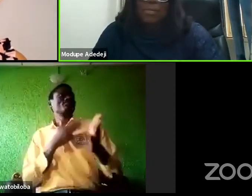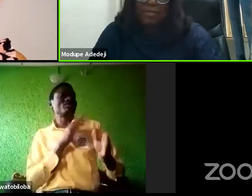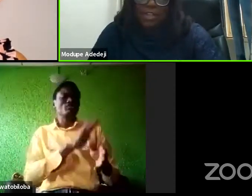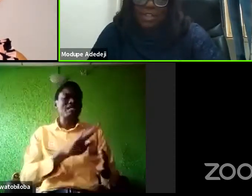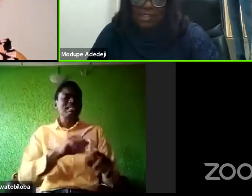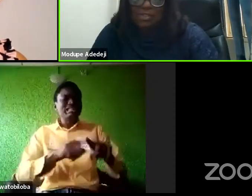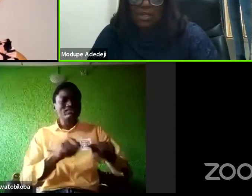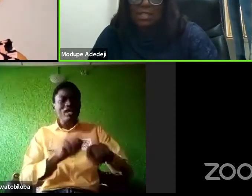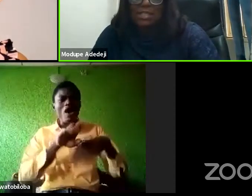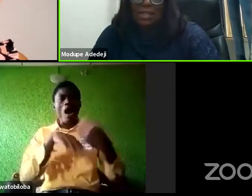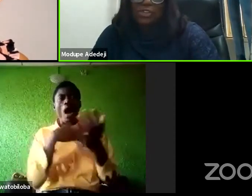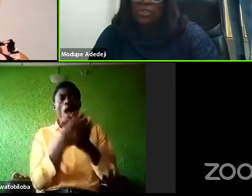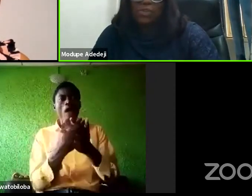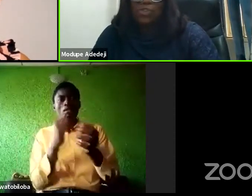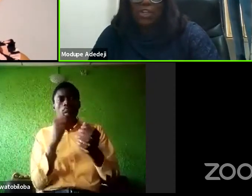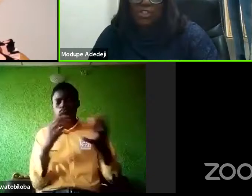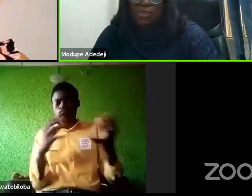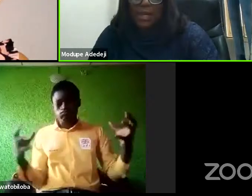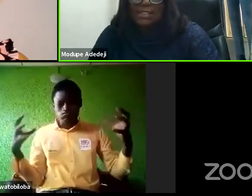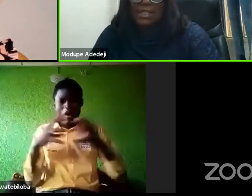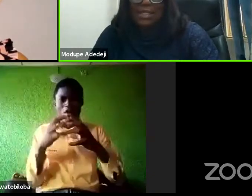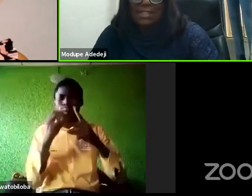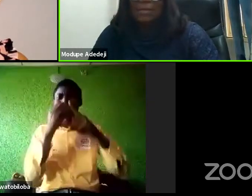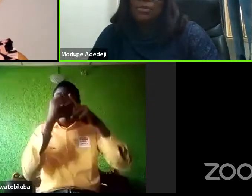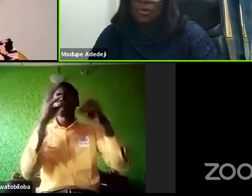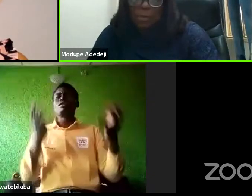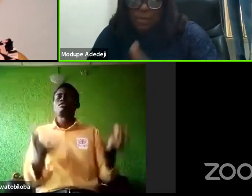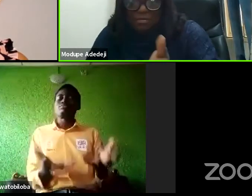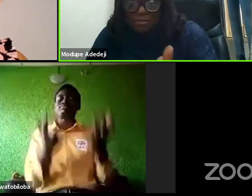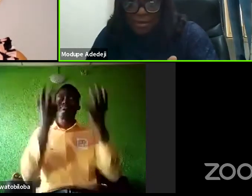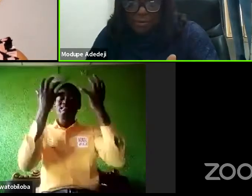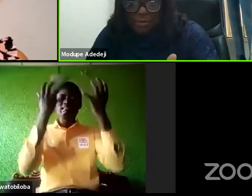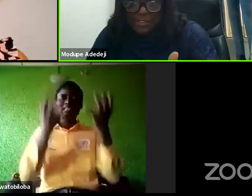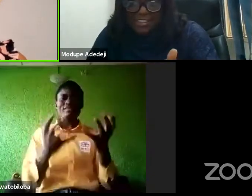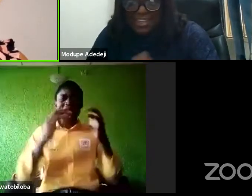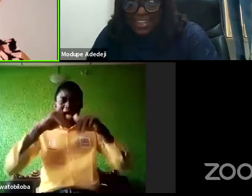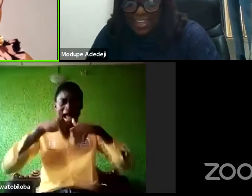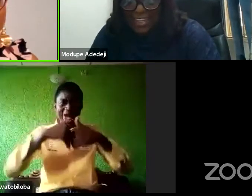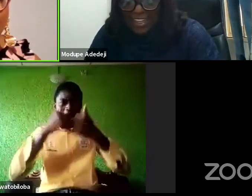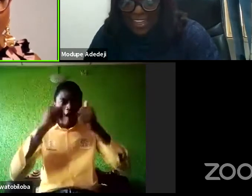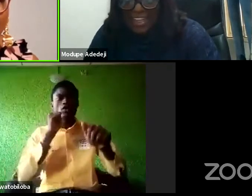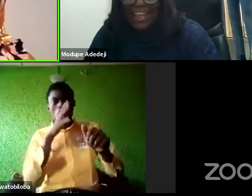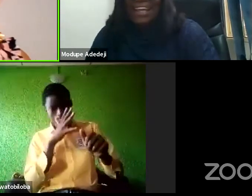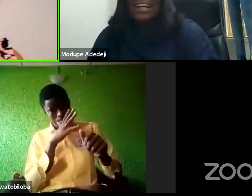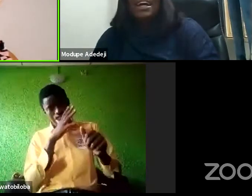what you're saying perfectly. So that I should also join you by saying that I'm also preparing for menopause.